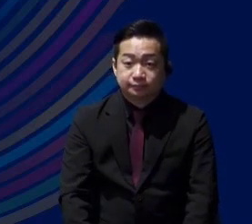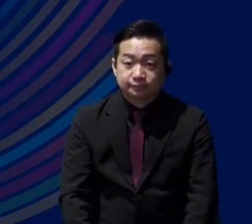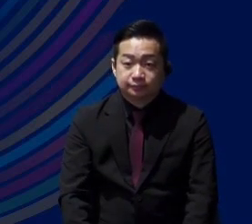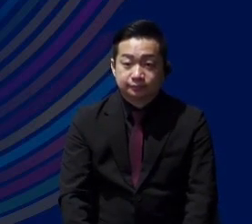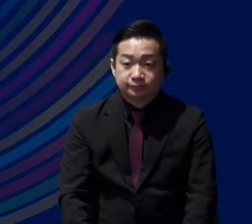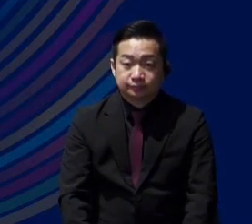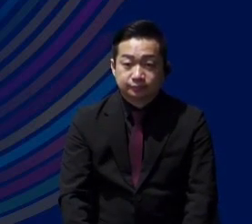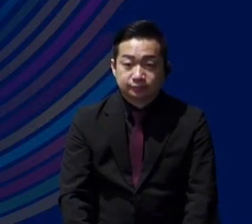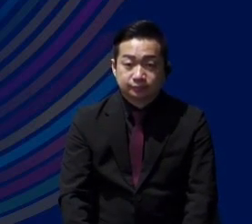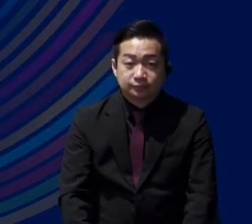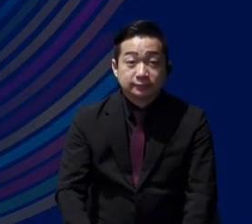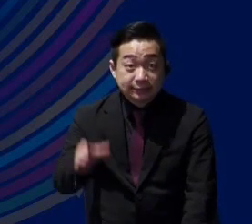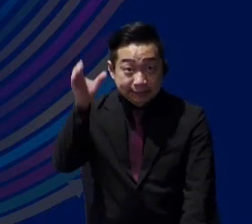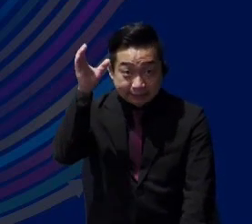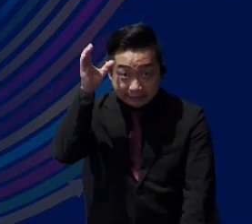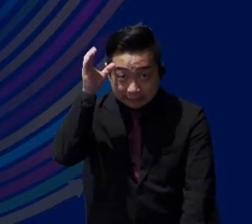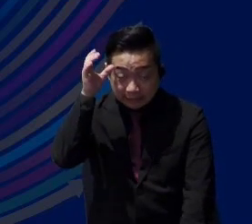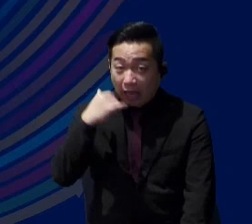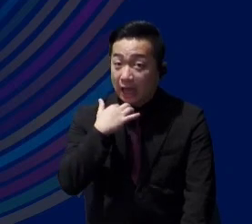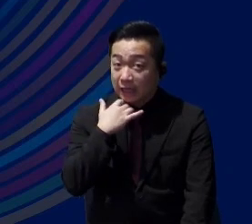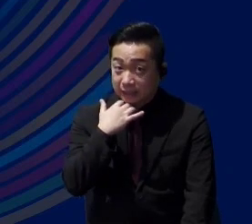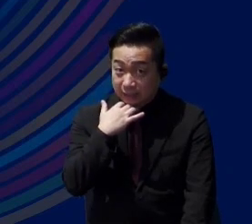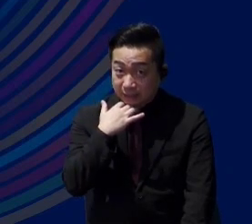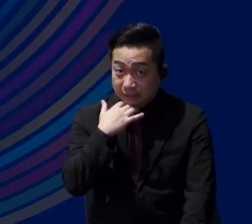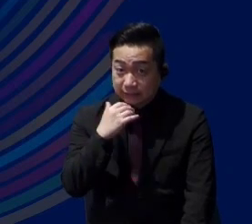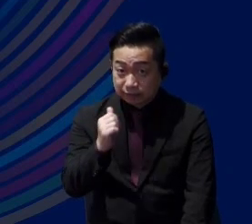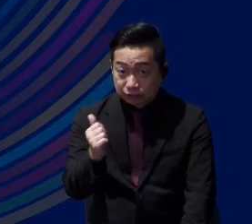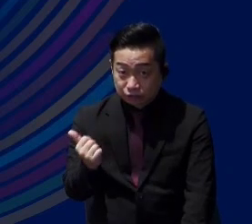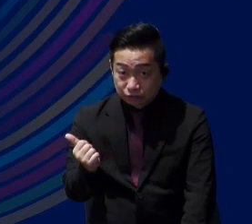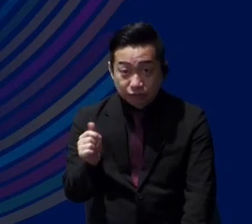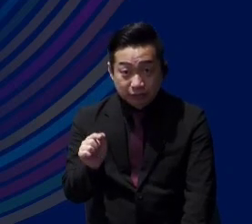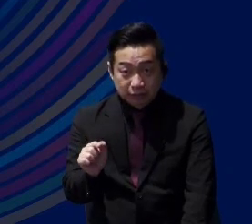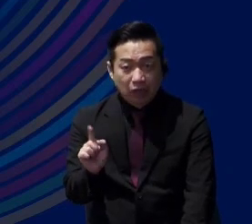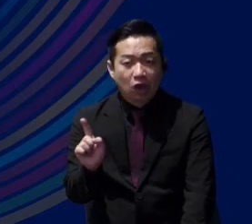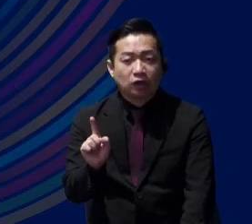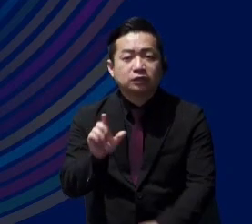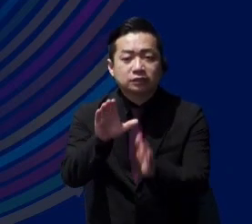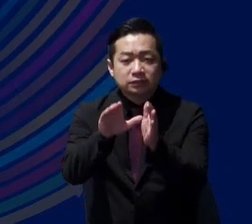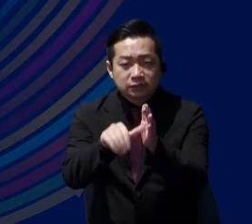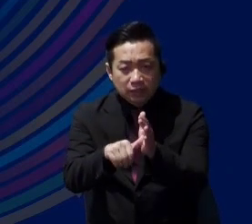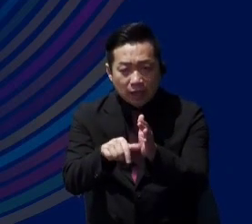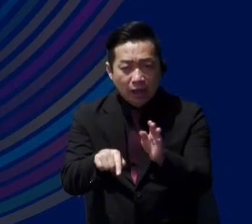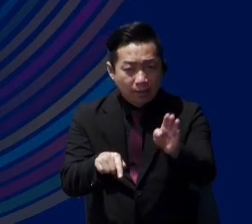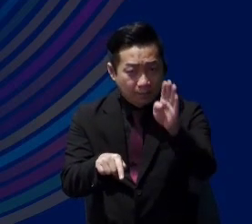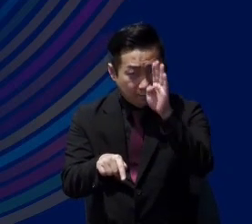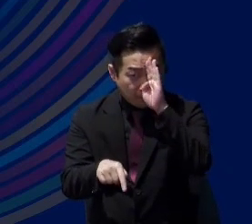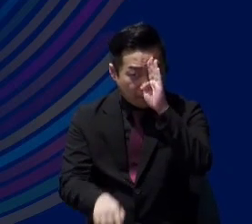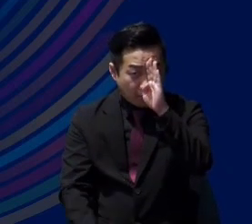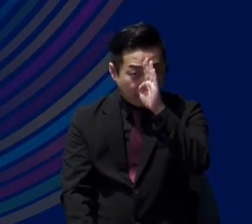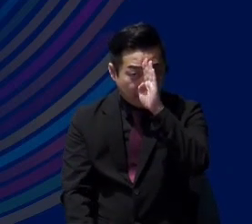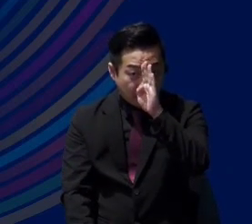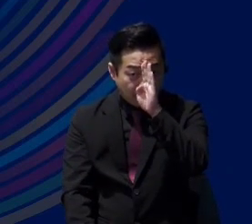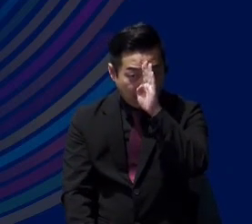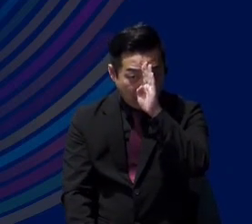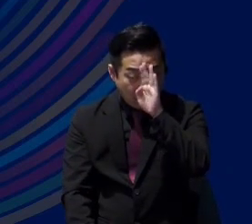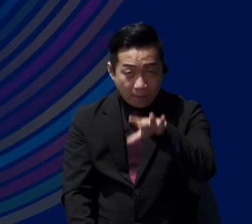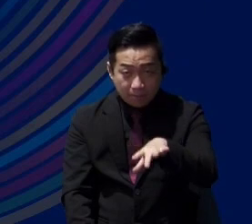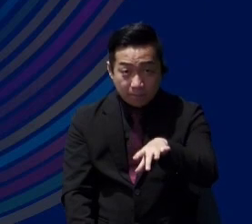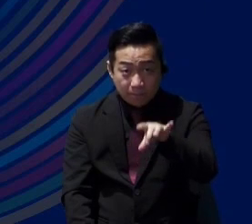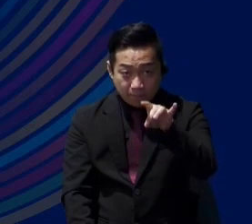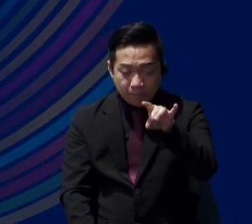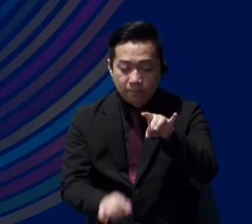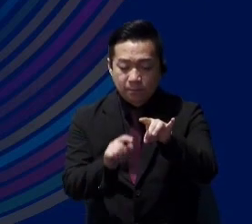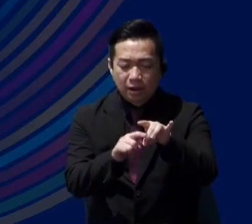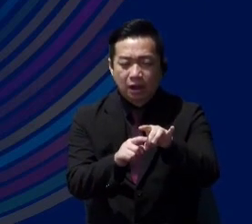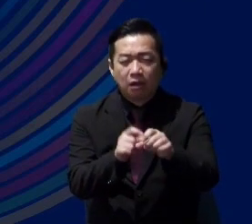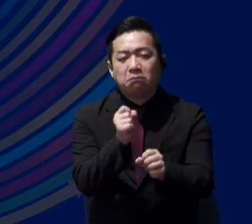life that you have in your country, first is self-harm, suicide. Second,